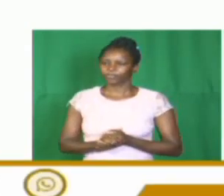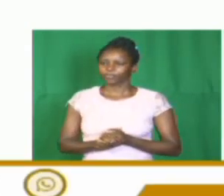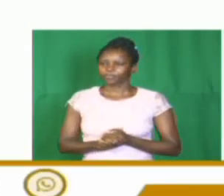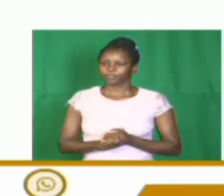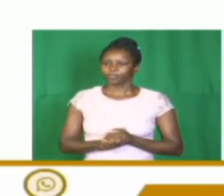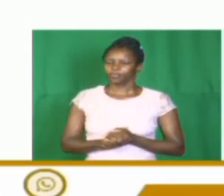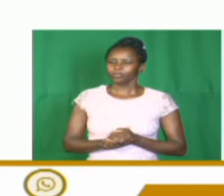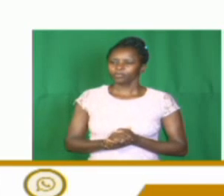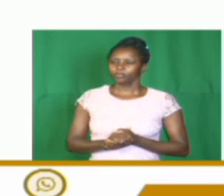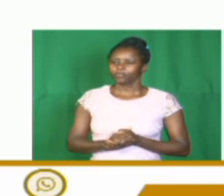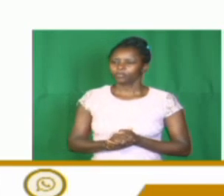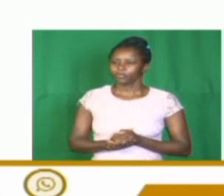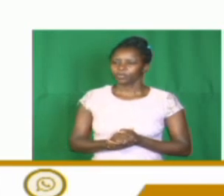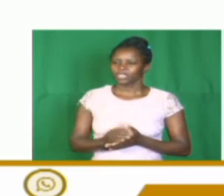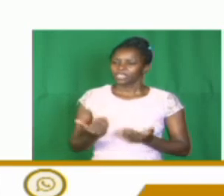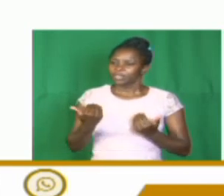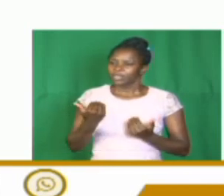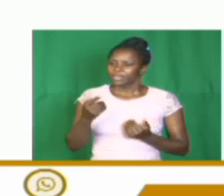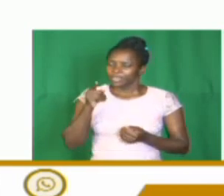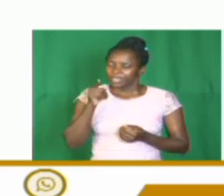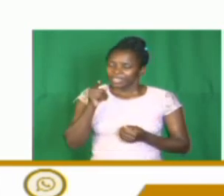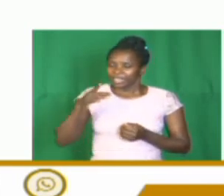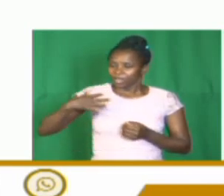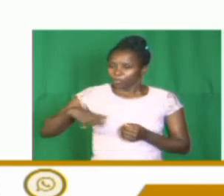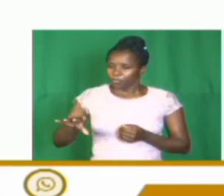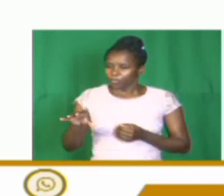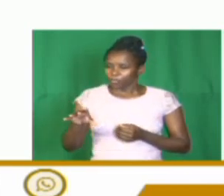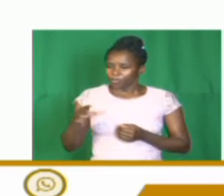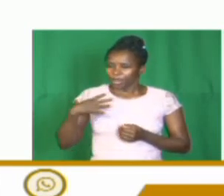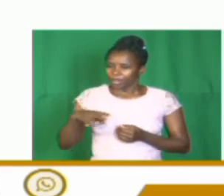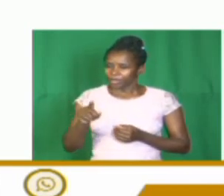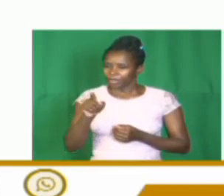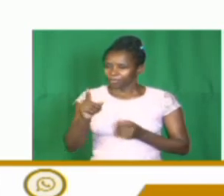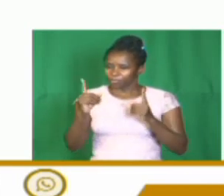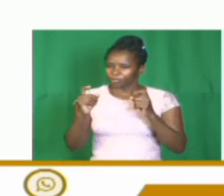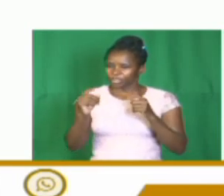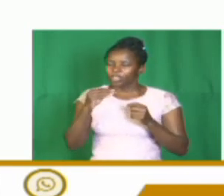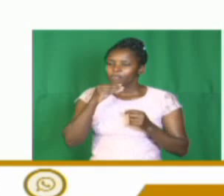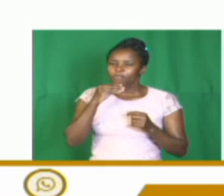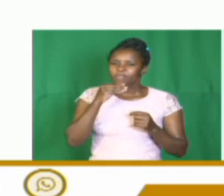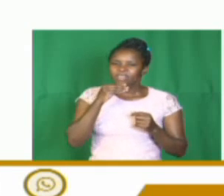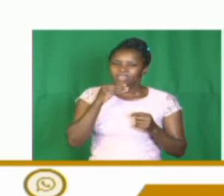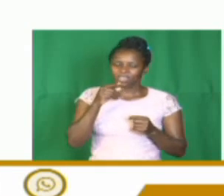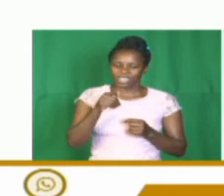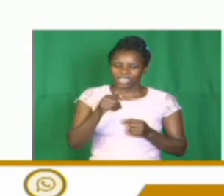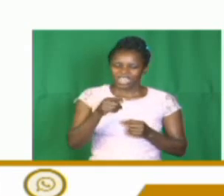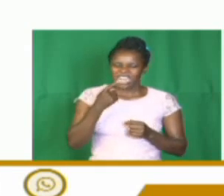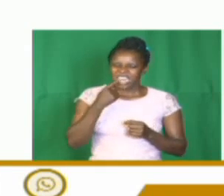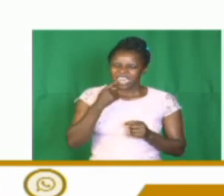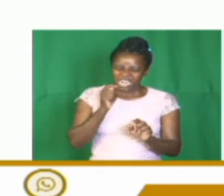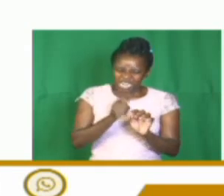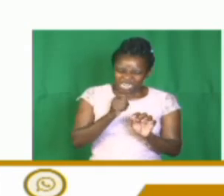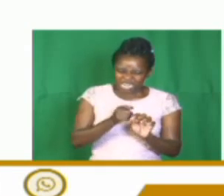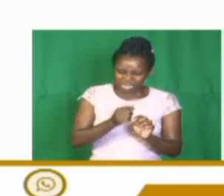substances. So here this is a combination. Here this mixture is a mixture of iron nails and